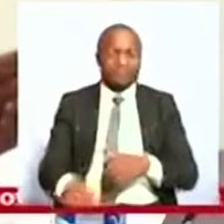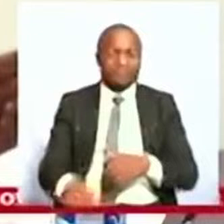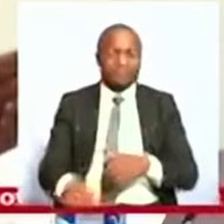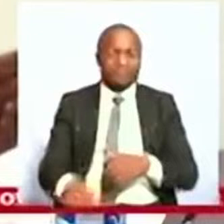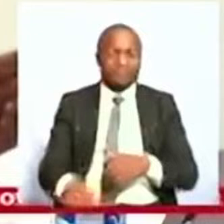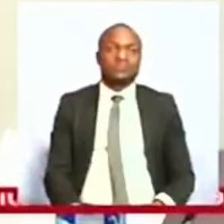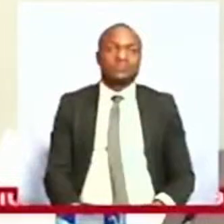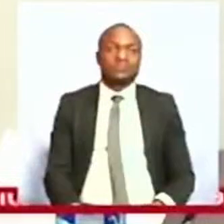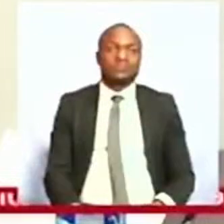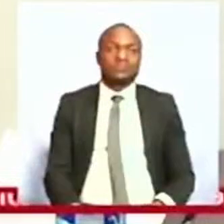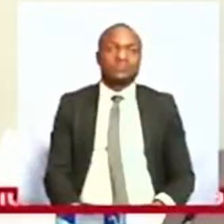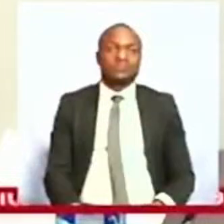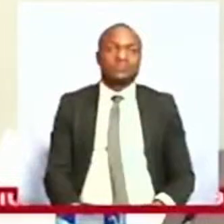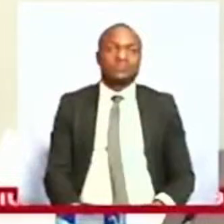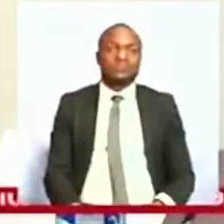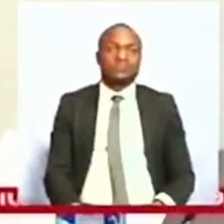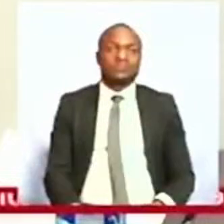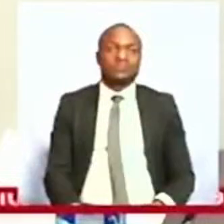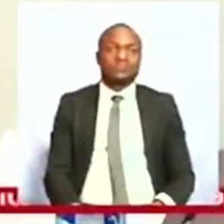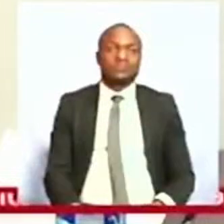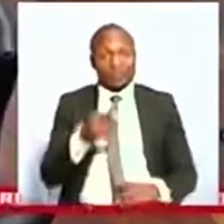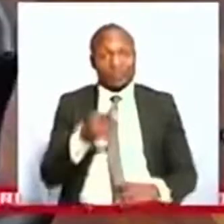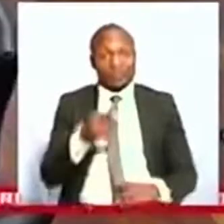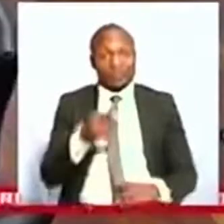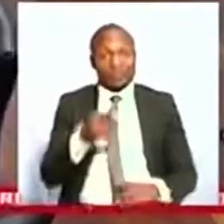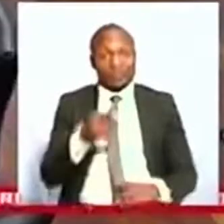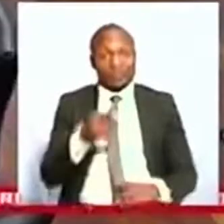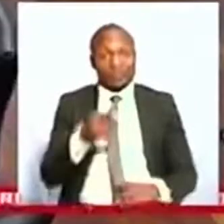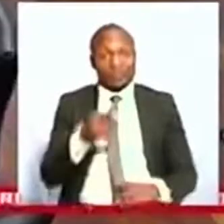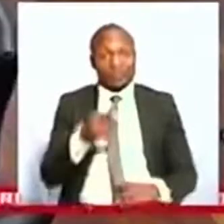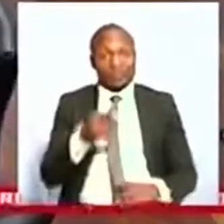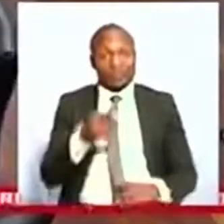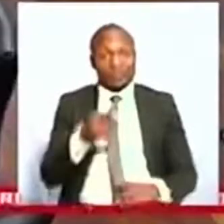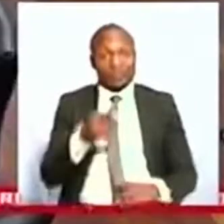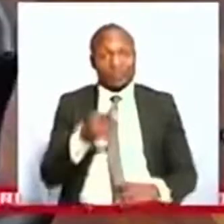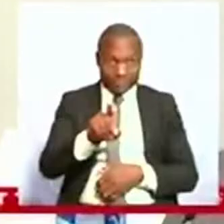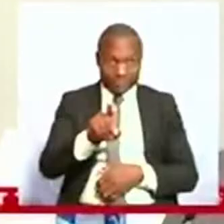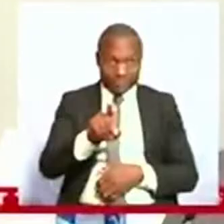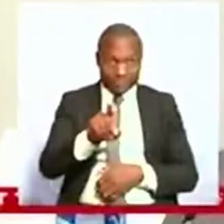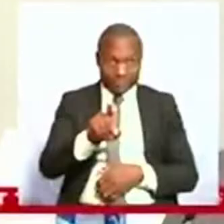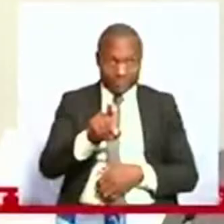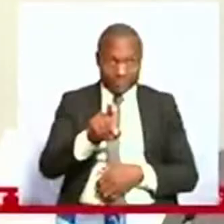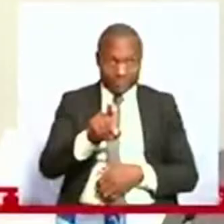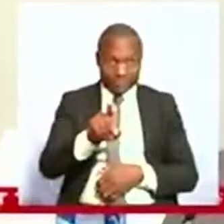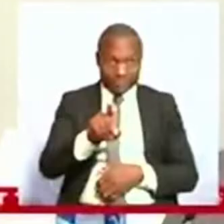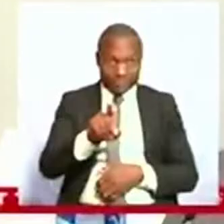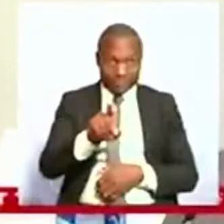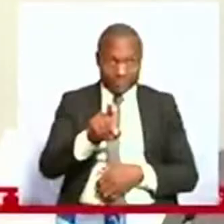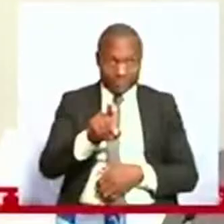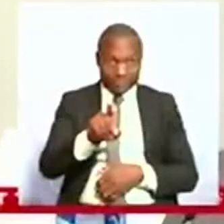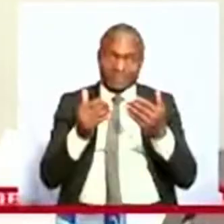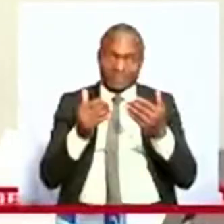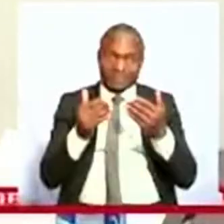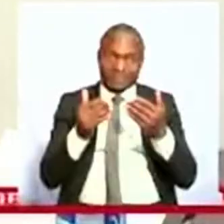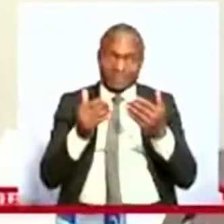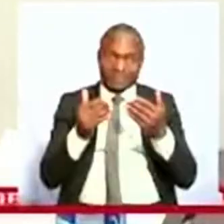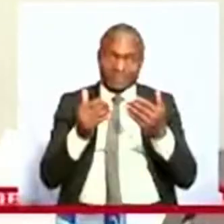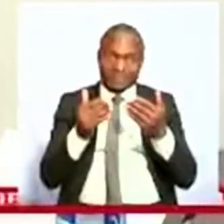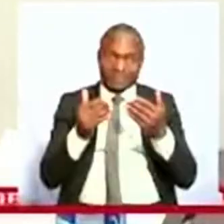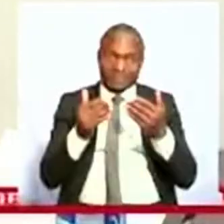Got a question? You got a question? Okay. Okay. Thank you so much. I've